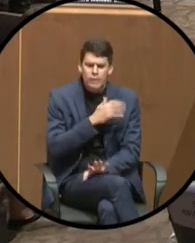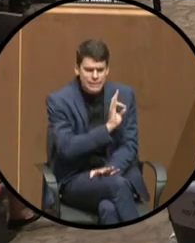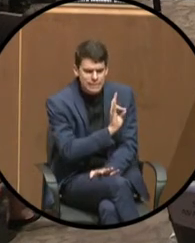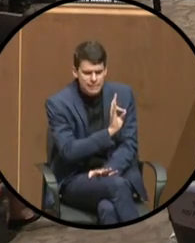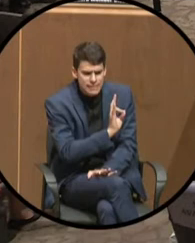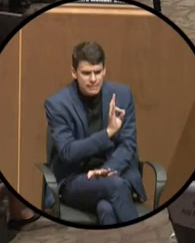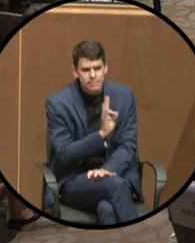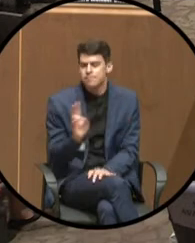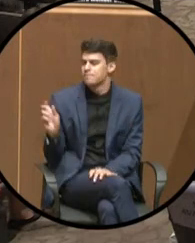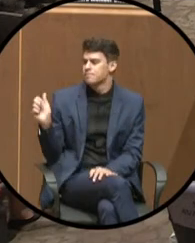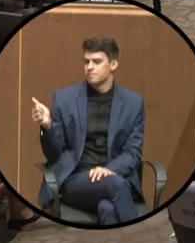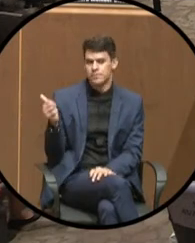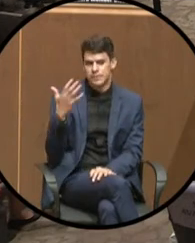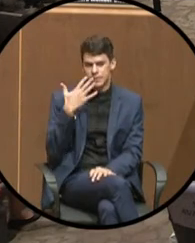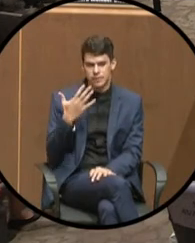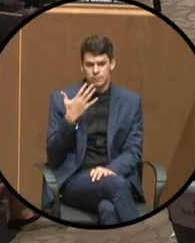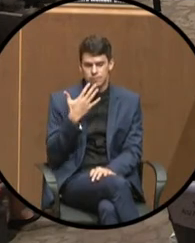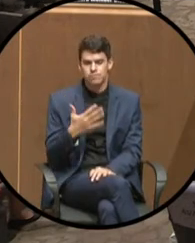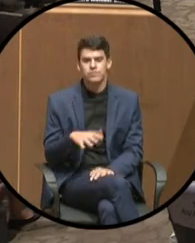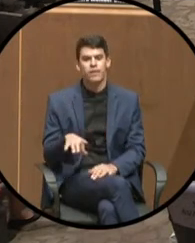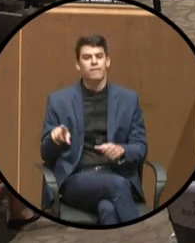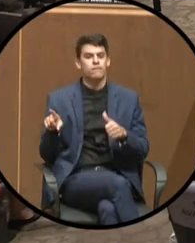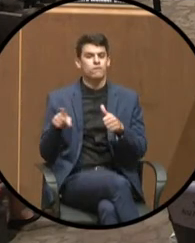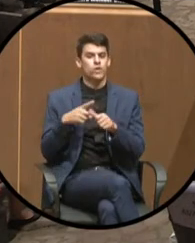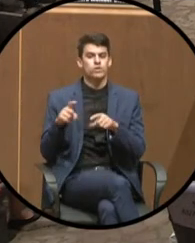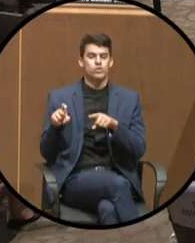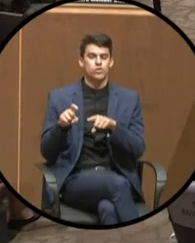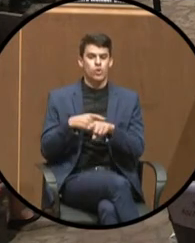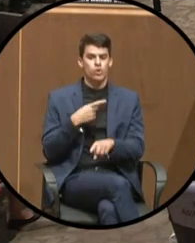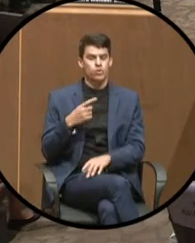thank you. All right, let's take our first caller.